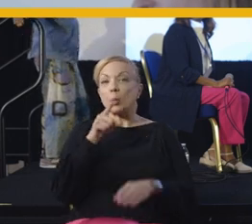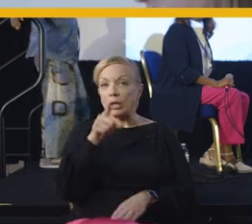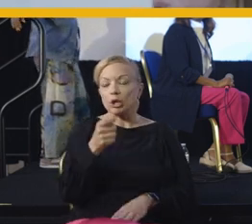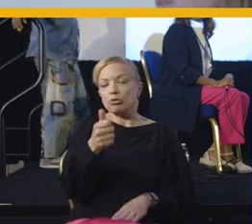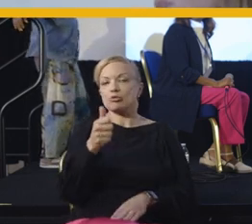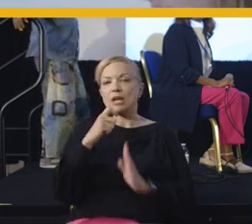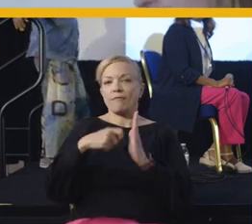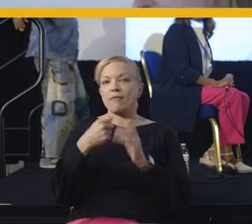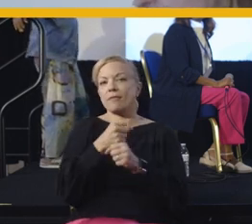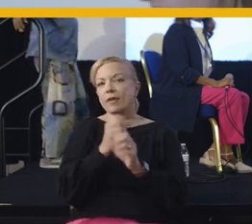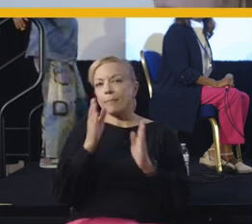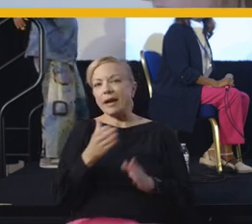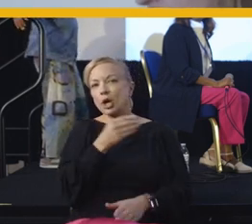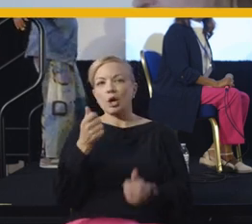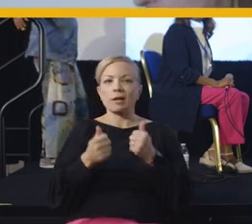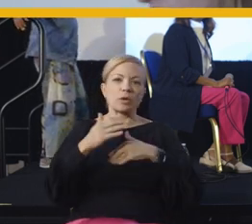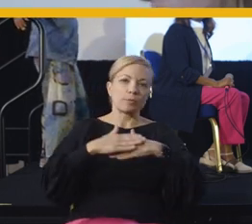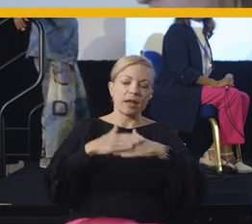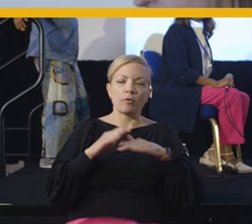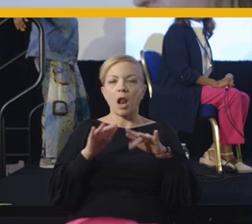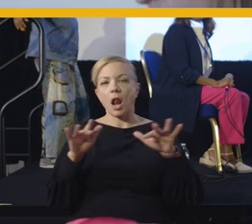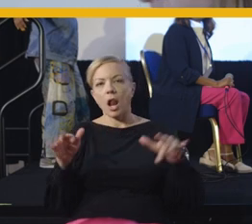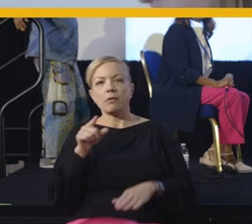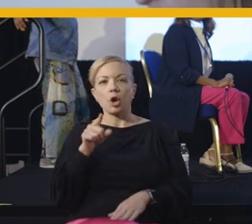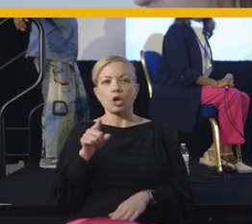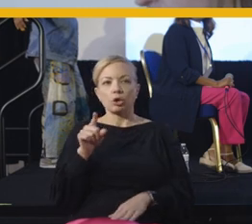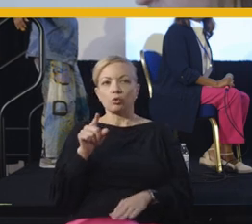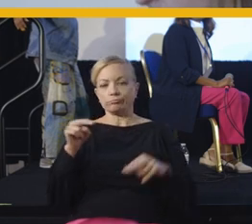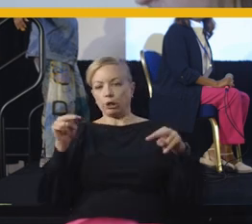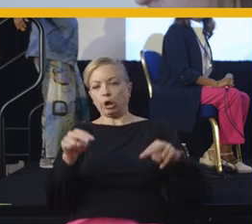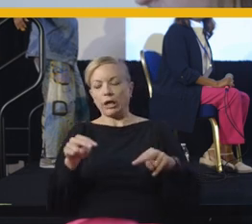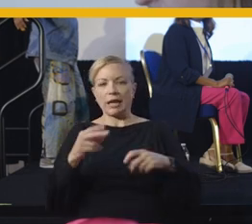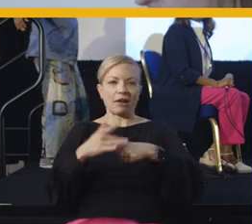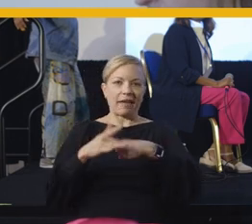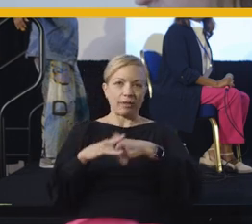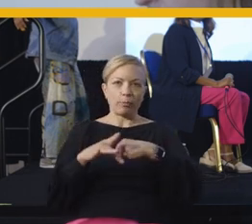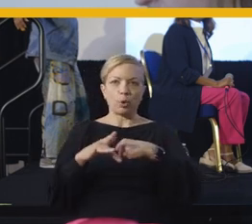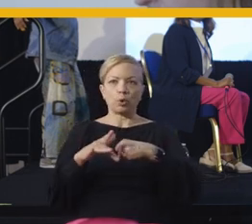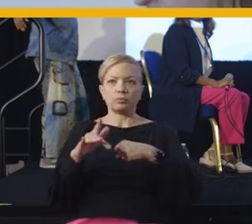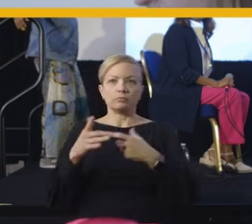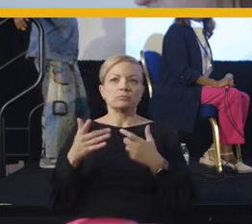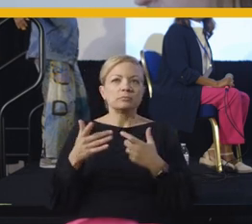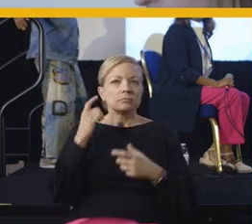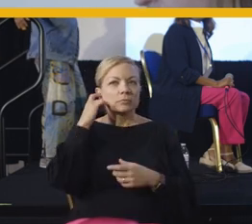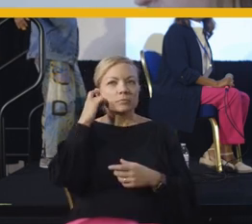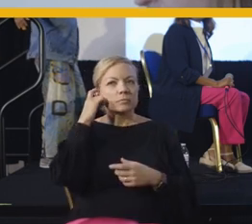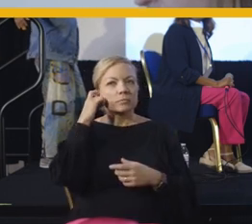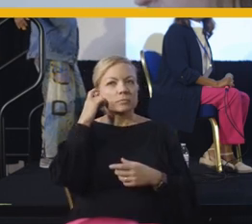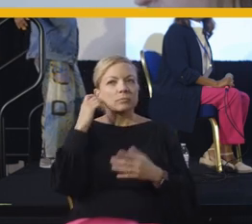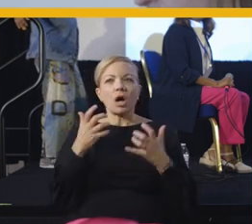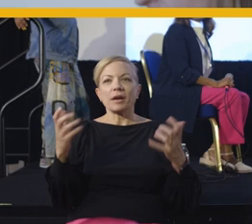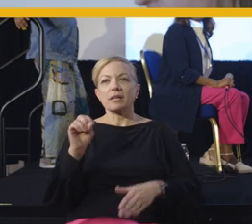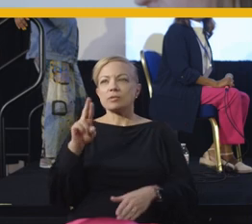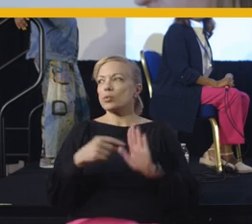invest forward with. Sure. Are you looking at, you know, available audience, or are these representing